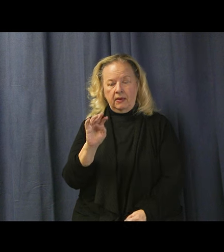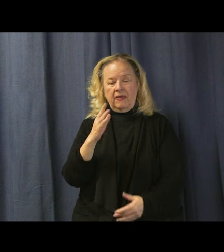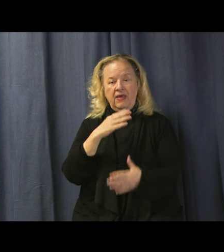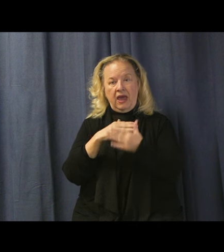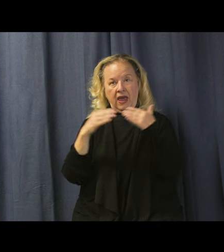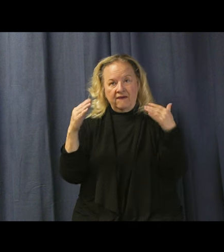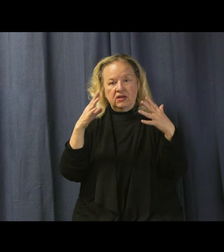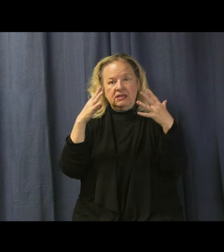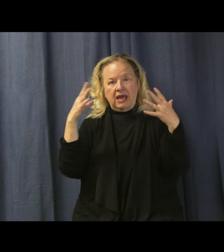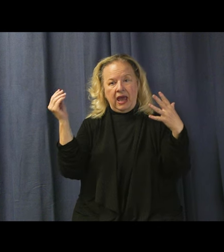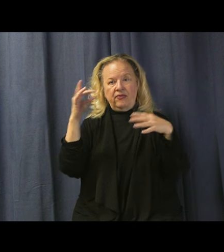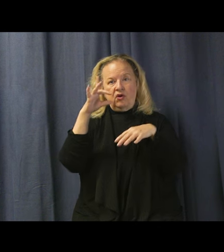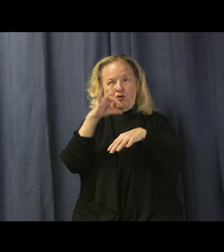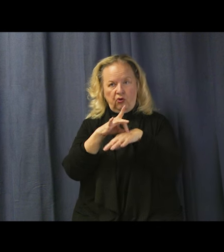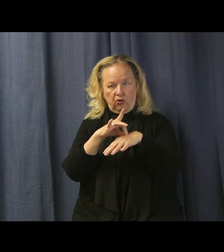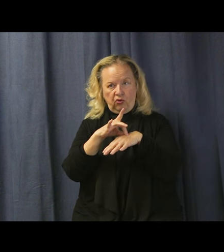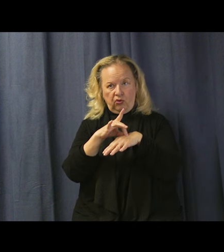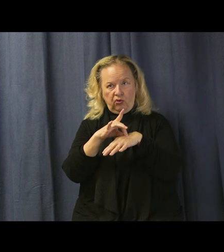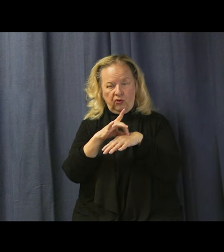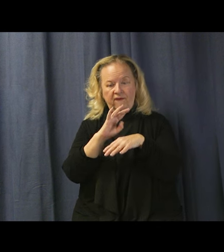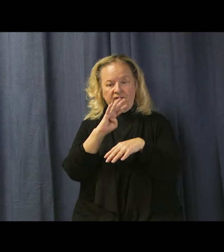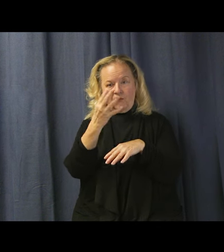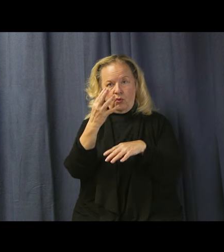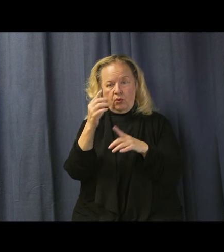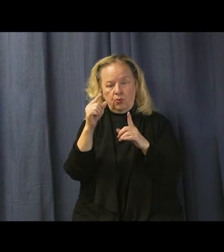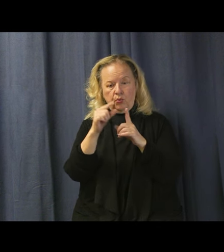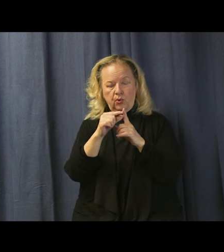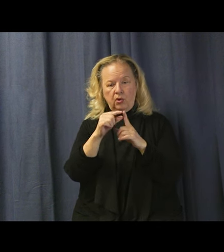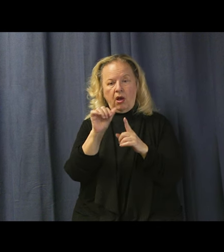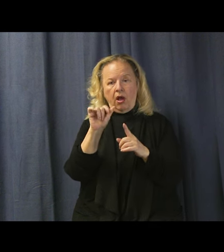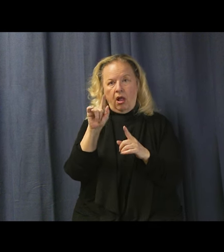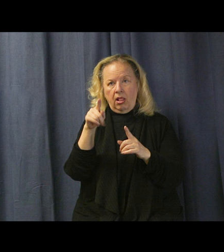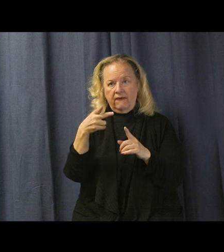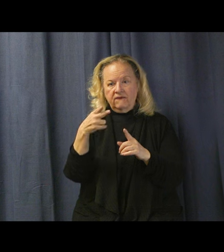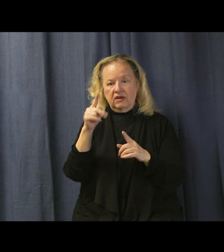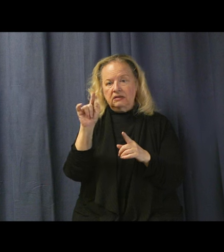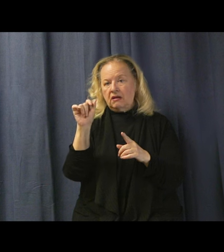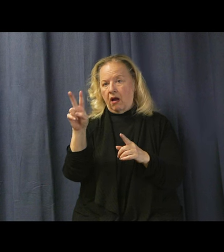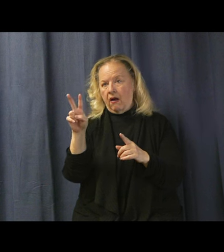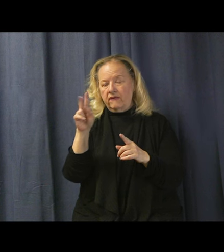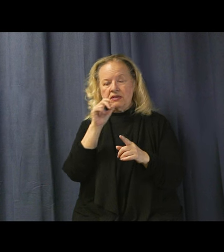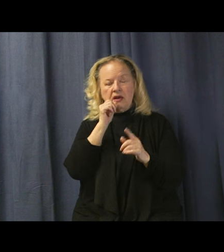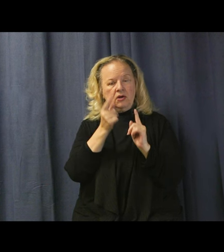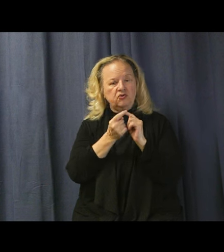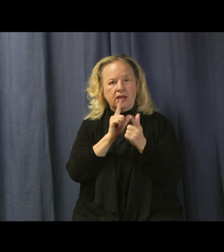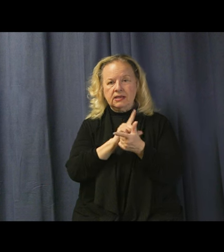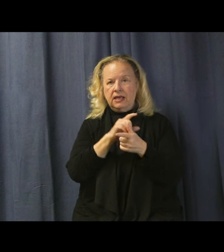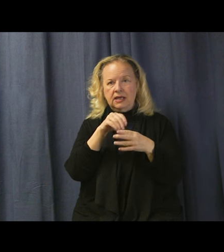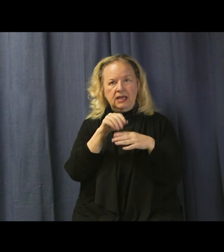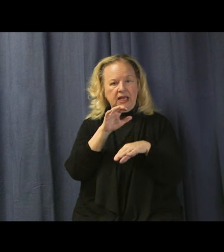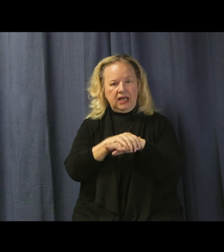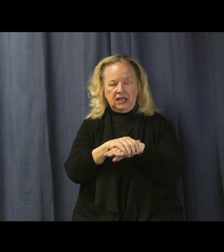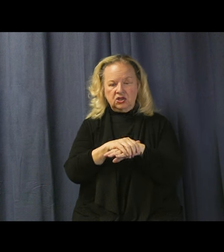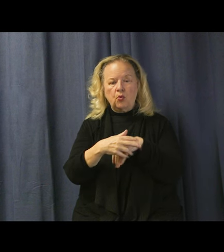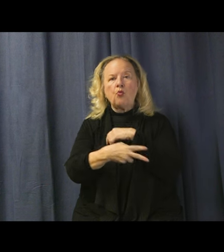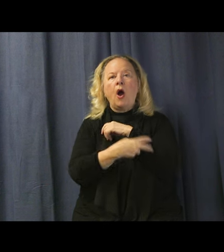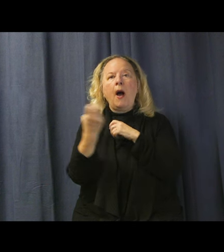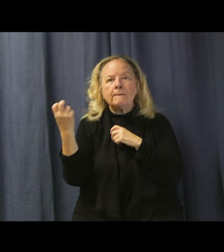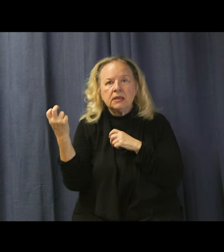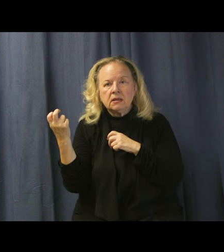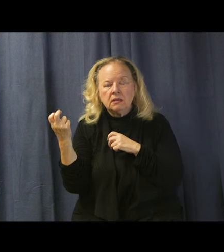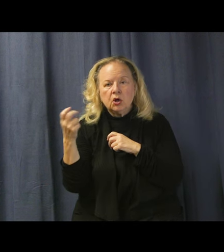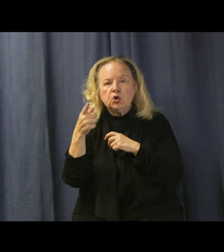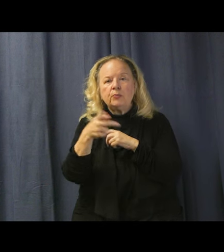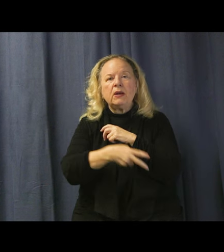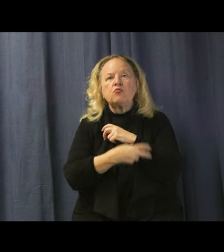and the earth. But here's a fourth word, the Aleph Tav, that isn't translated into English. You've been robbed. You've